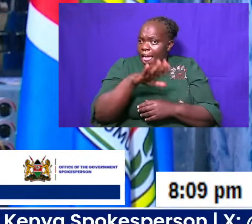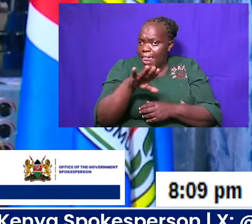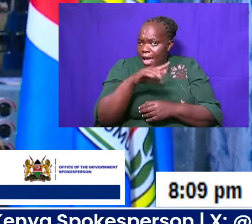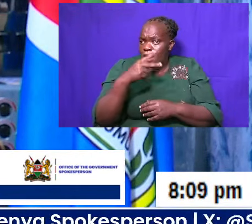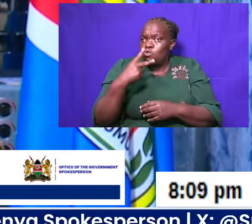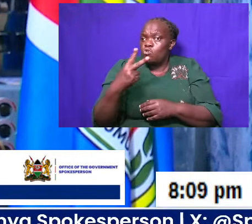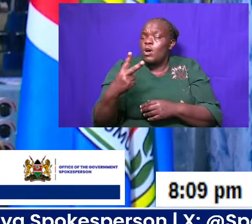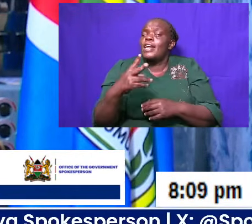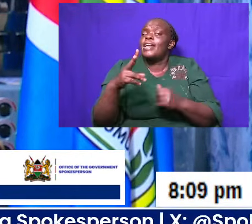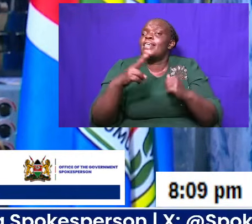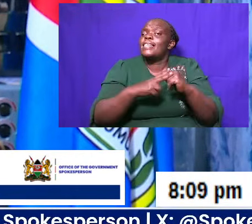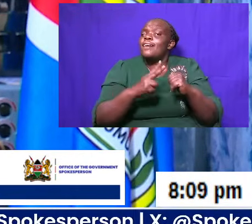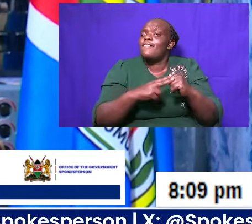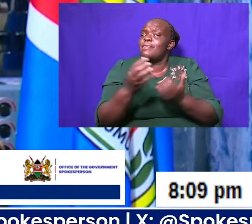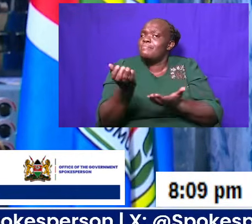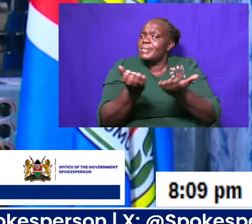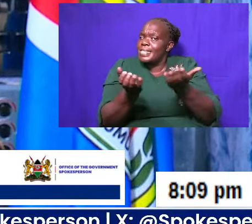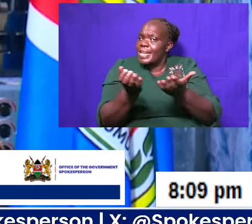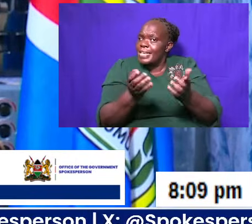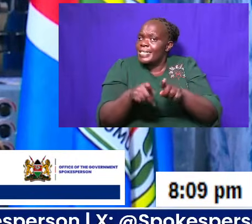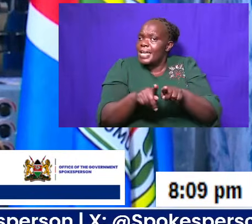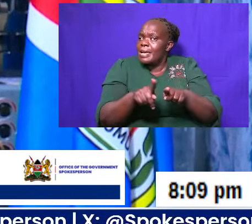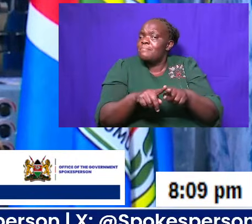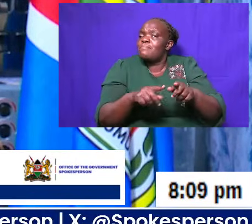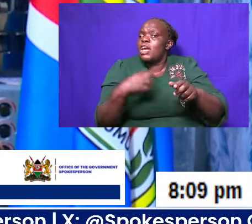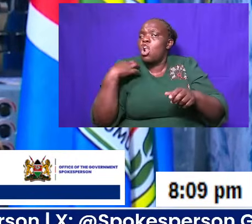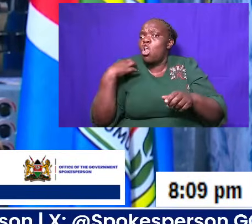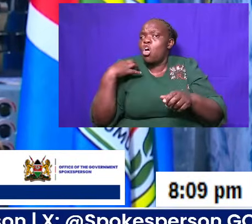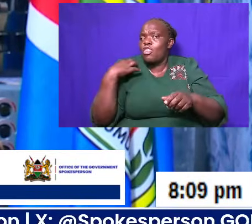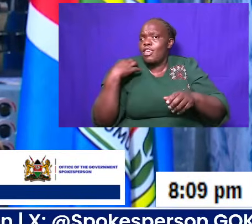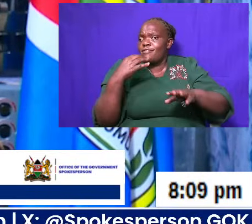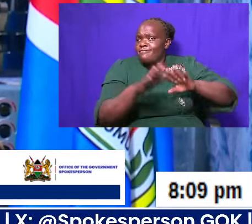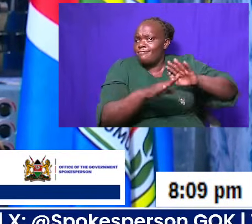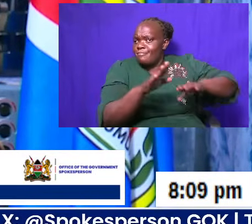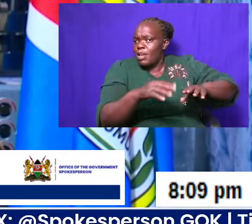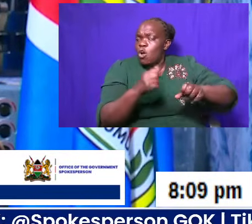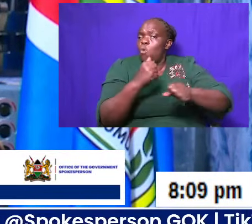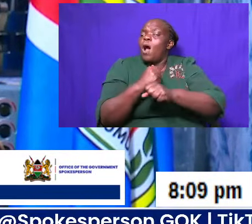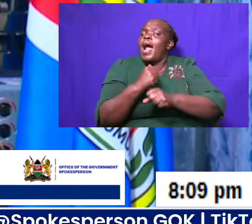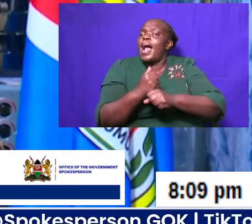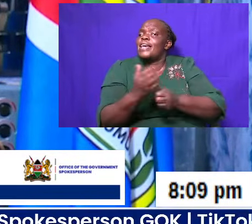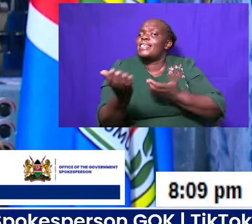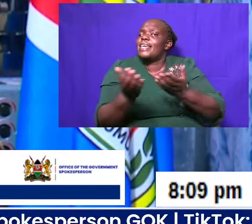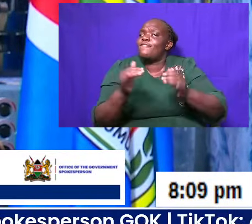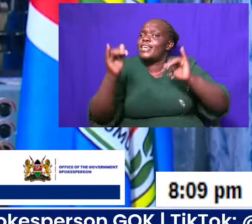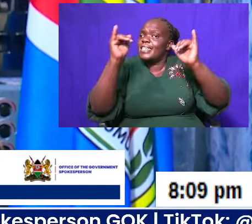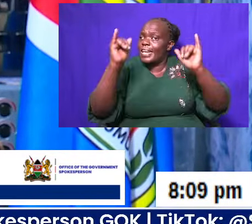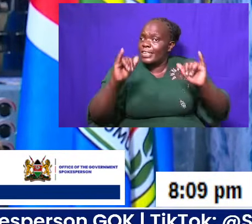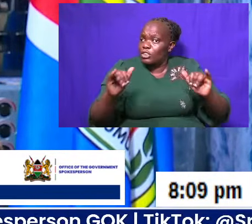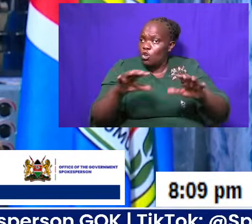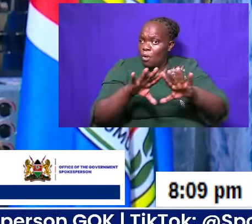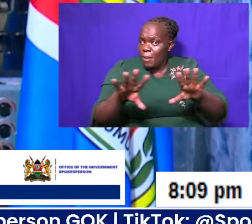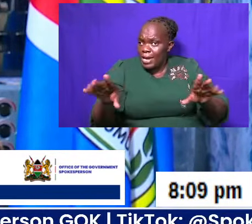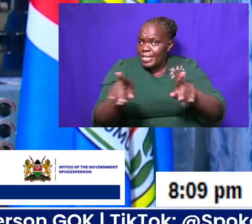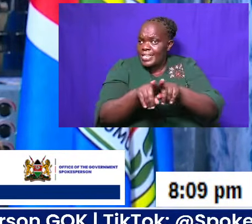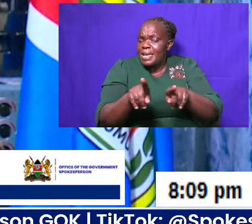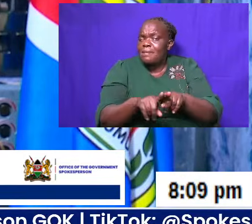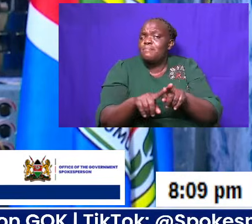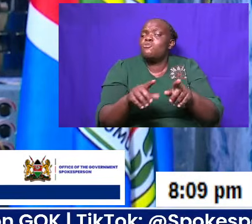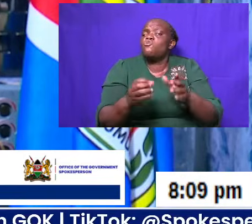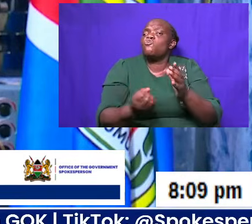207 enterprises, driven mainly by textile and apparel firms serving international markets. The sector has